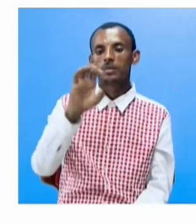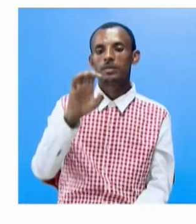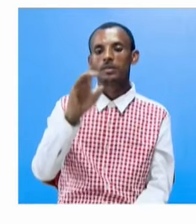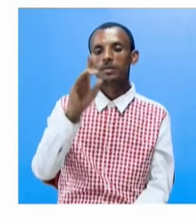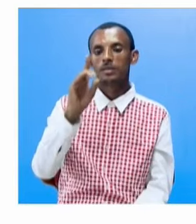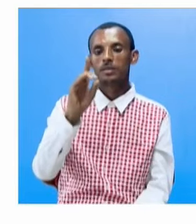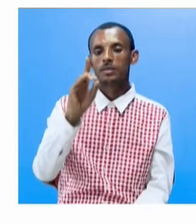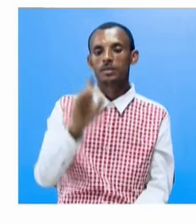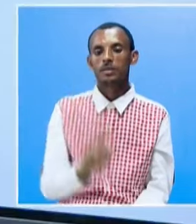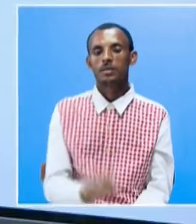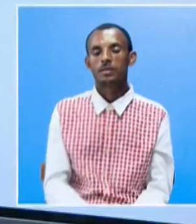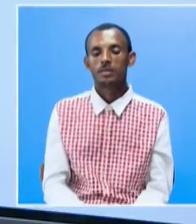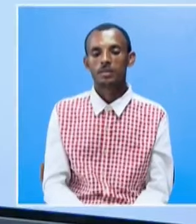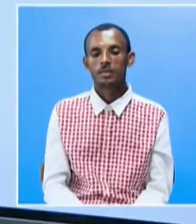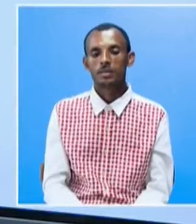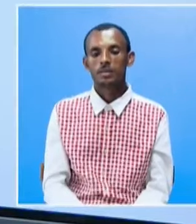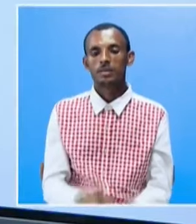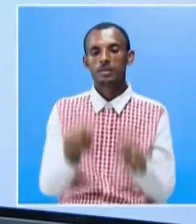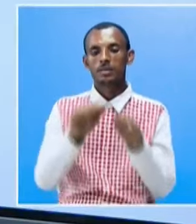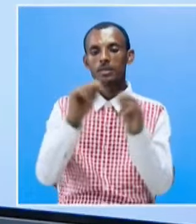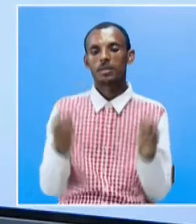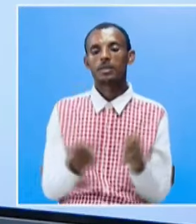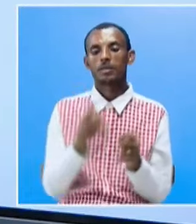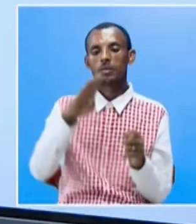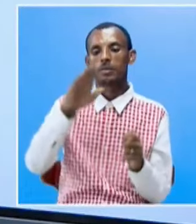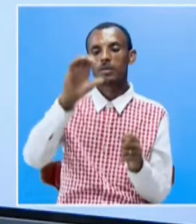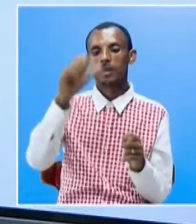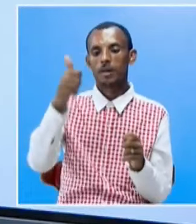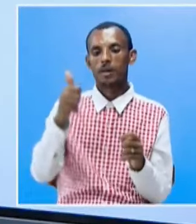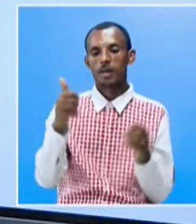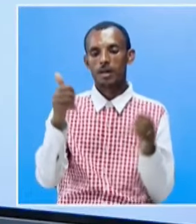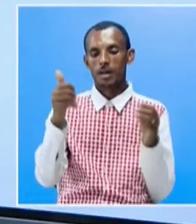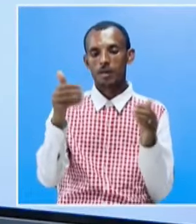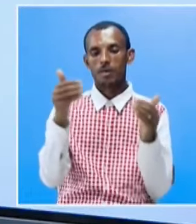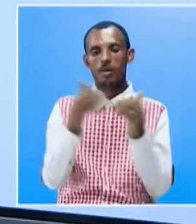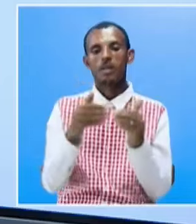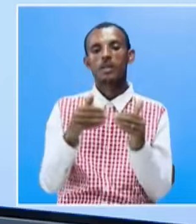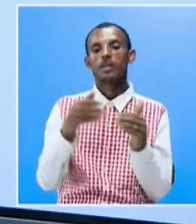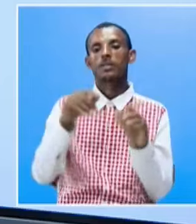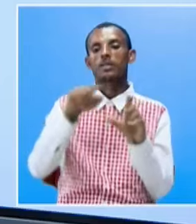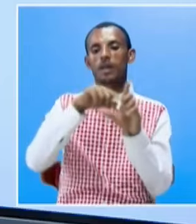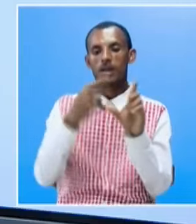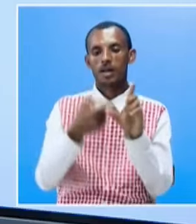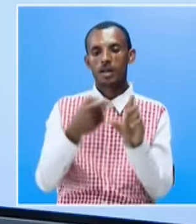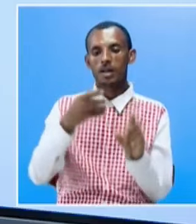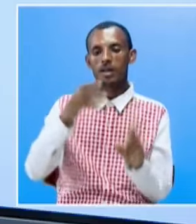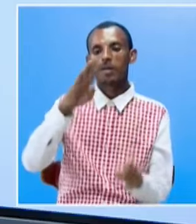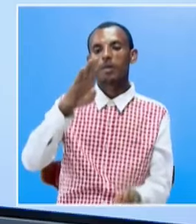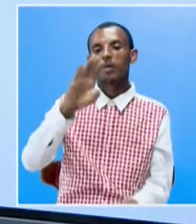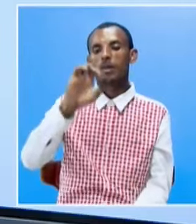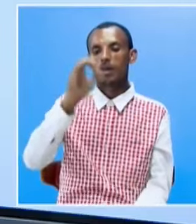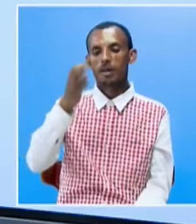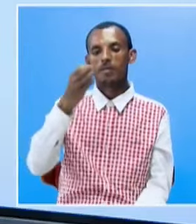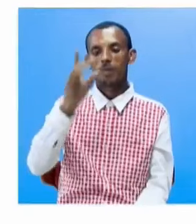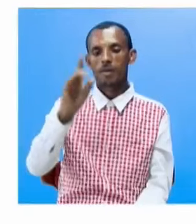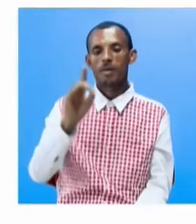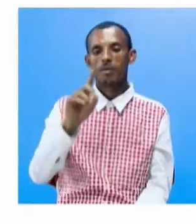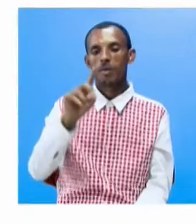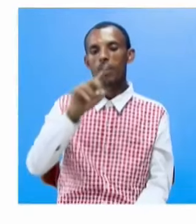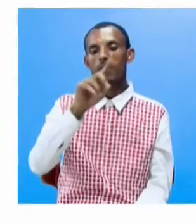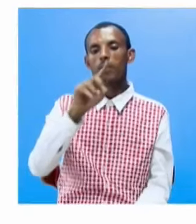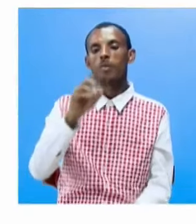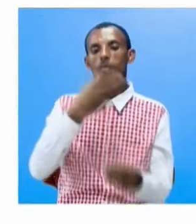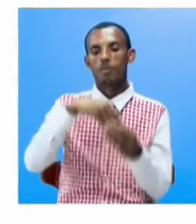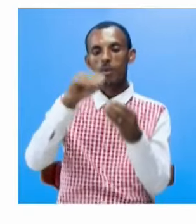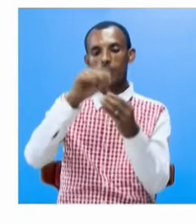So triangle BCA it's congruent to triangle EFD. One more question.